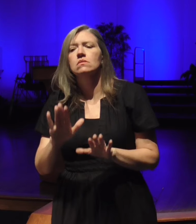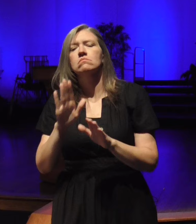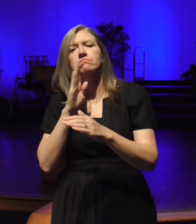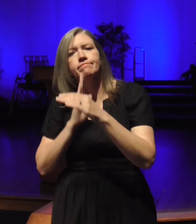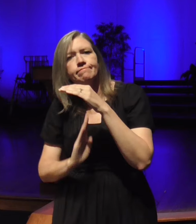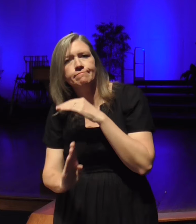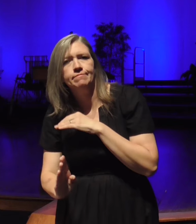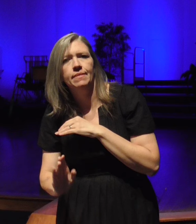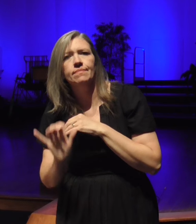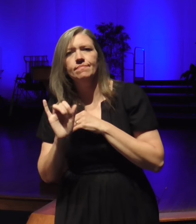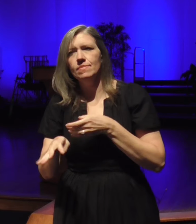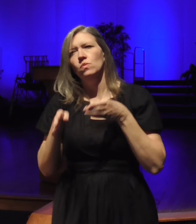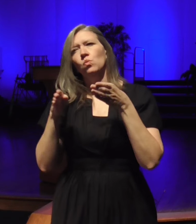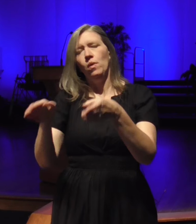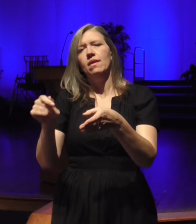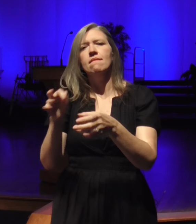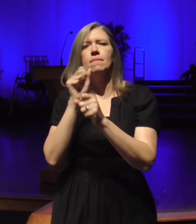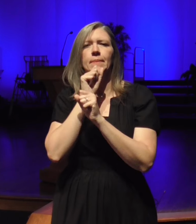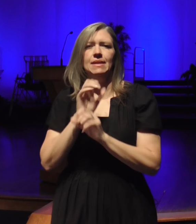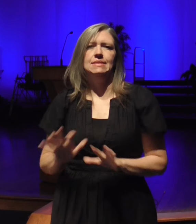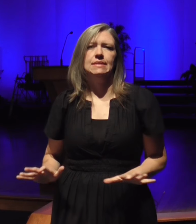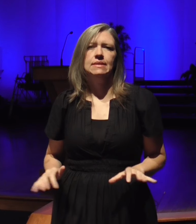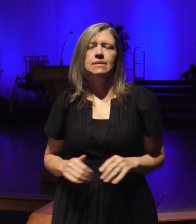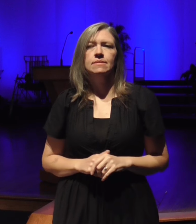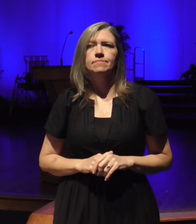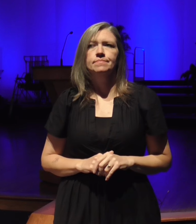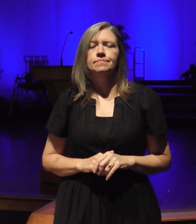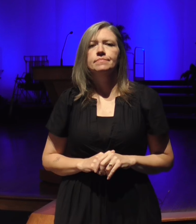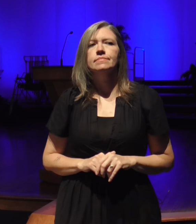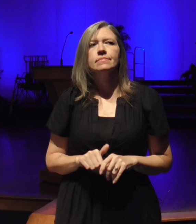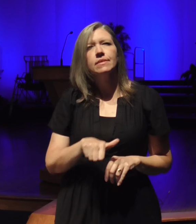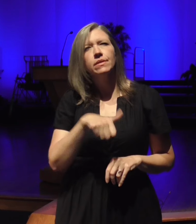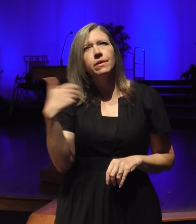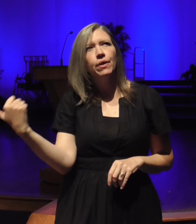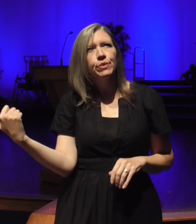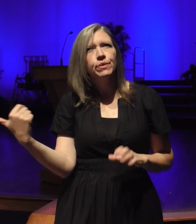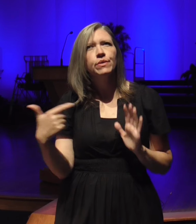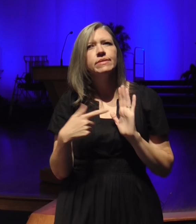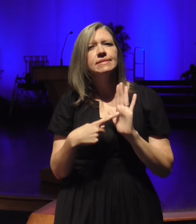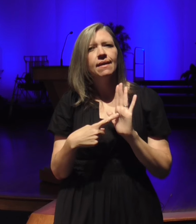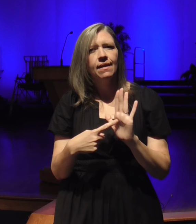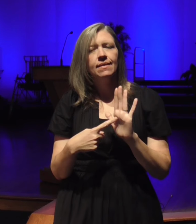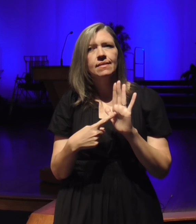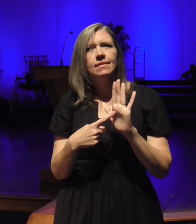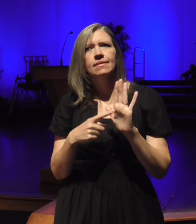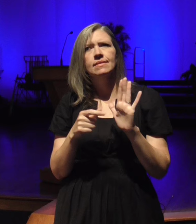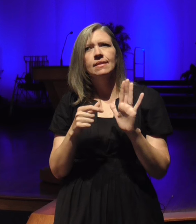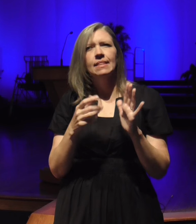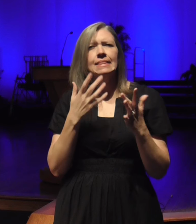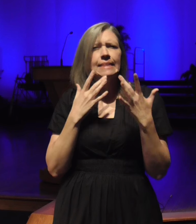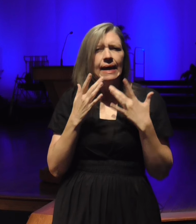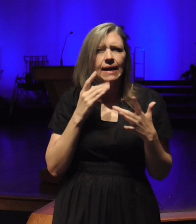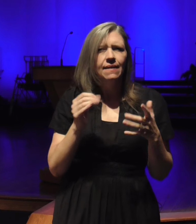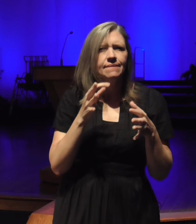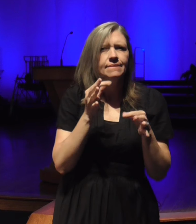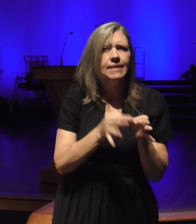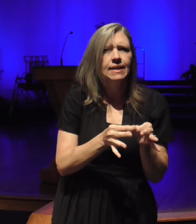their own ruin. To do good, work well, and lie low is the way of the blessing.